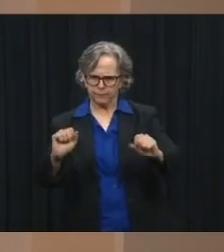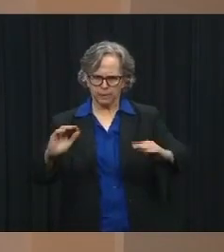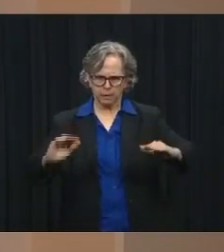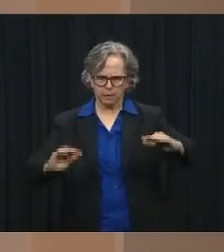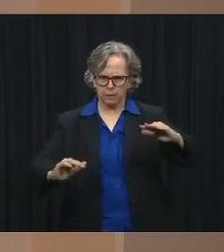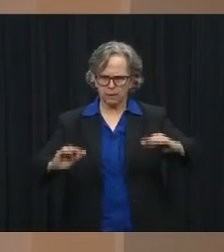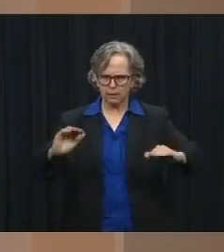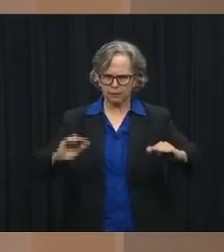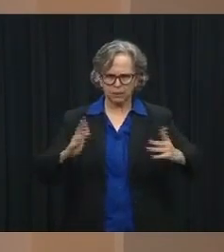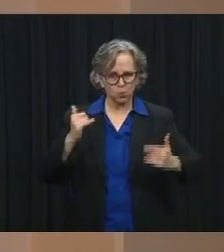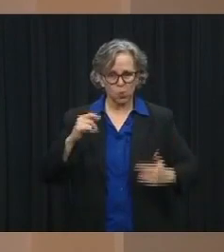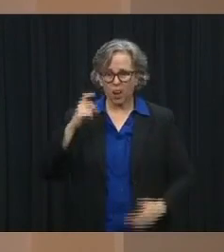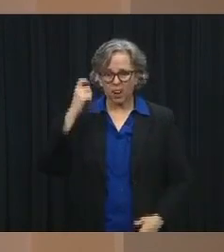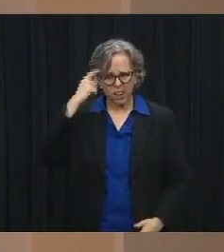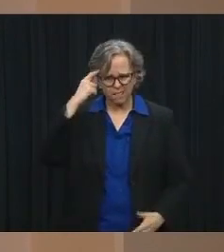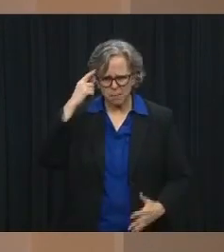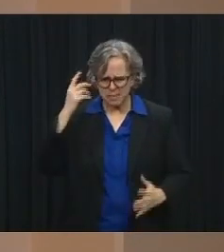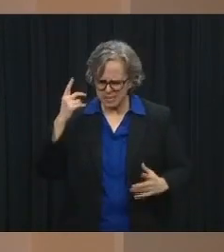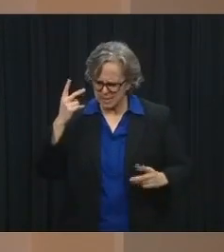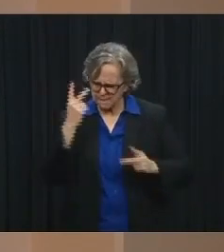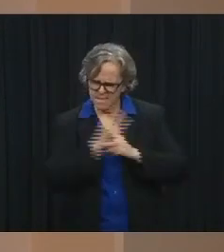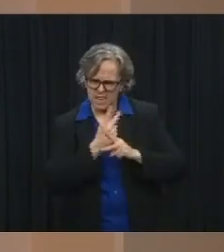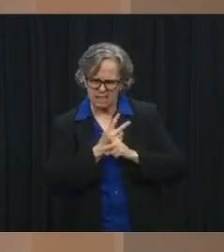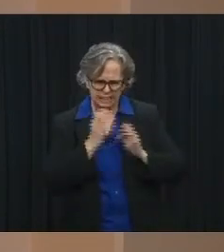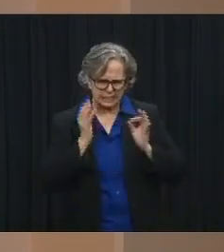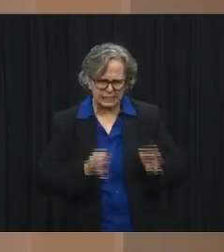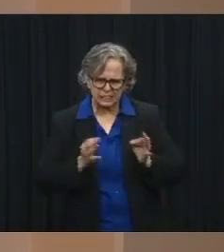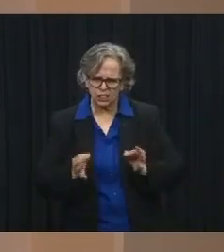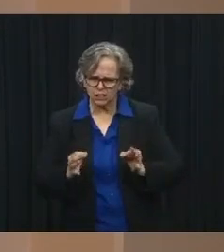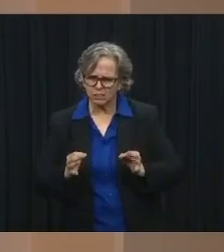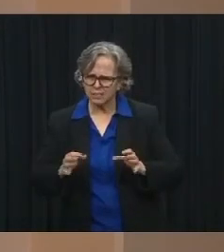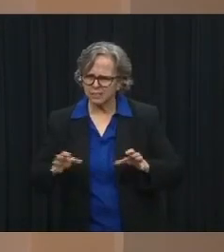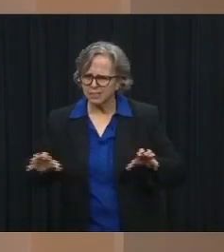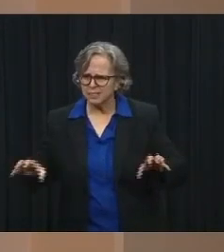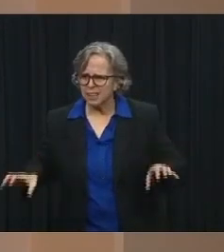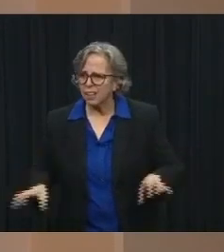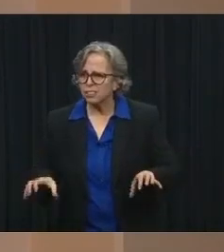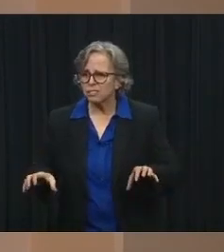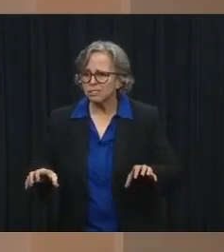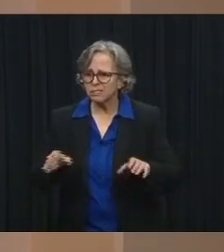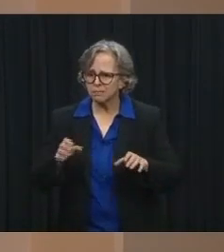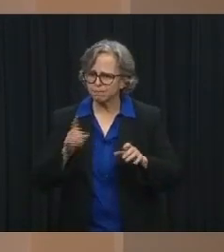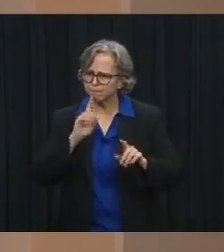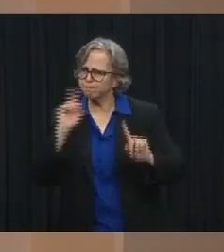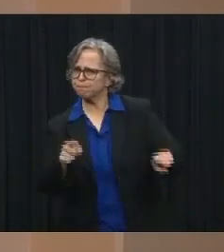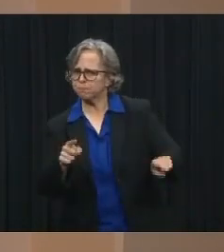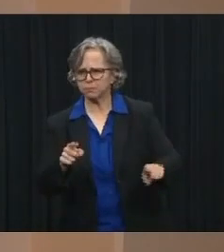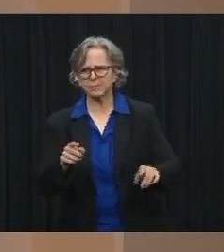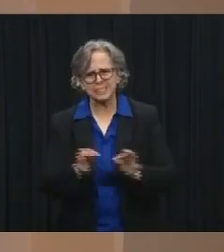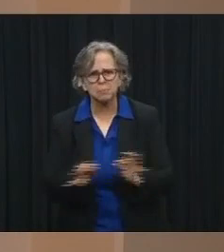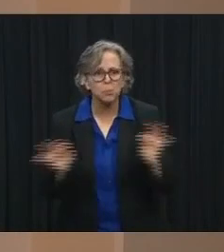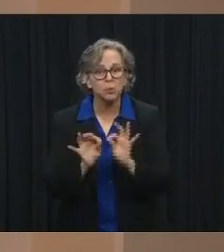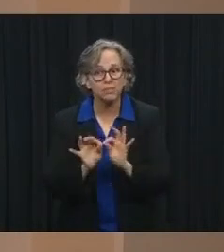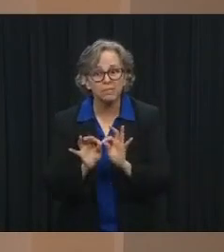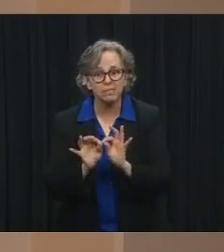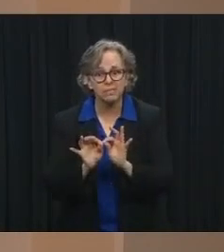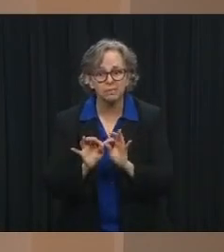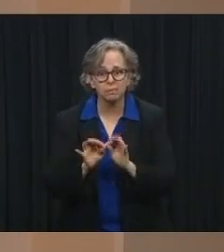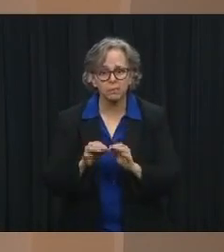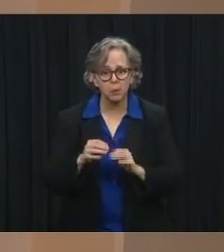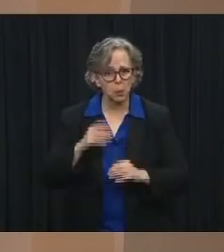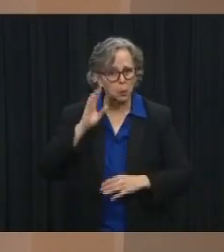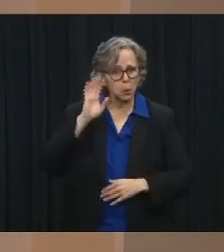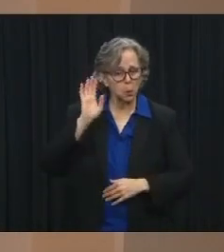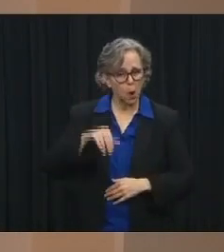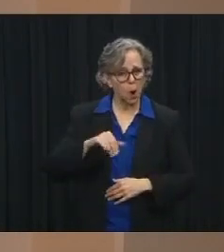so very important. And we ask that everybody, we know this is going to affect local governments too, that we